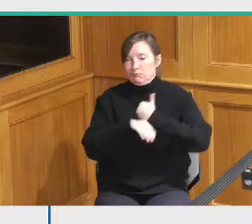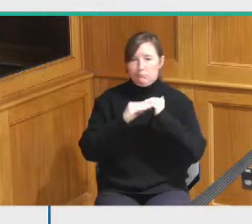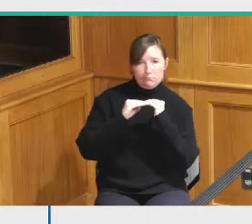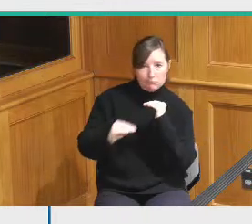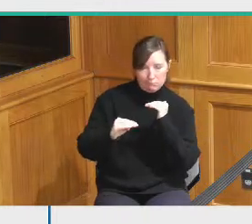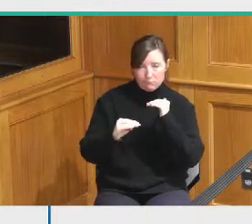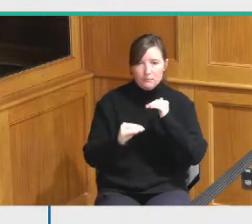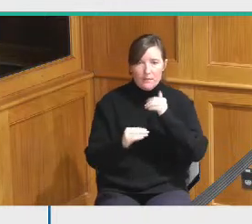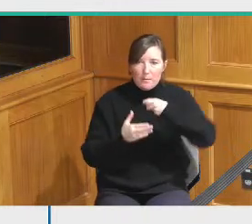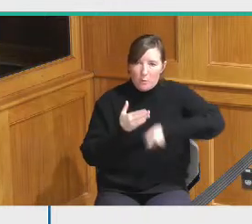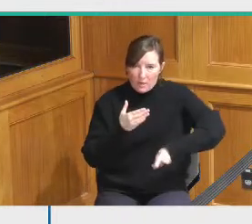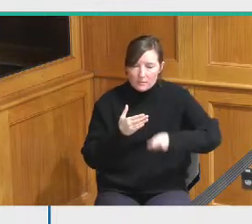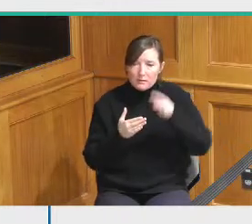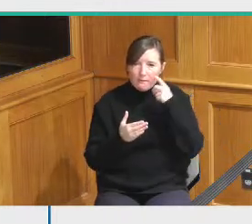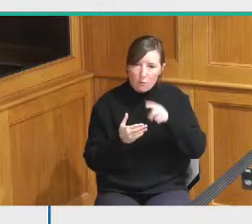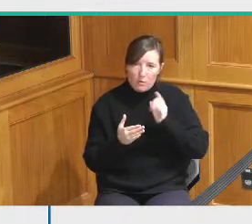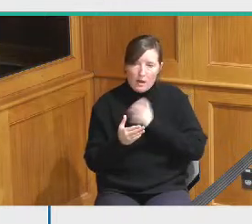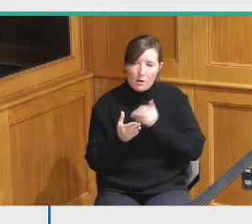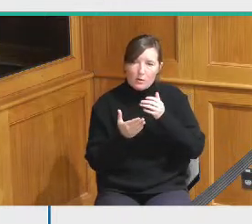manager, Messer,